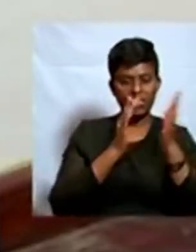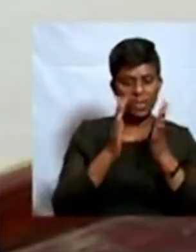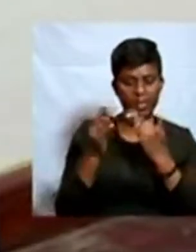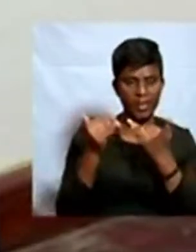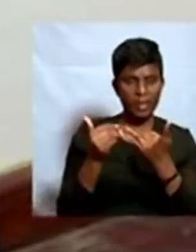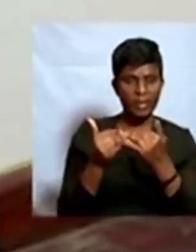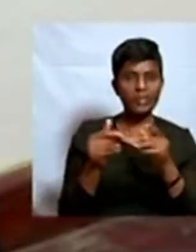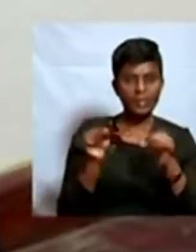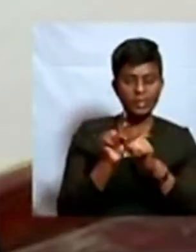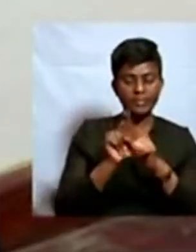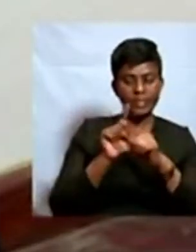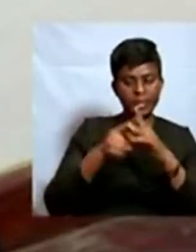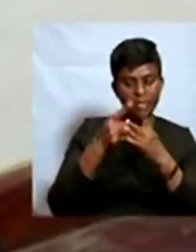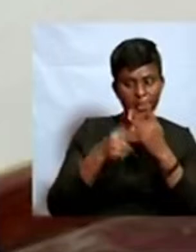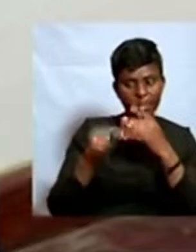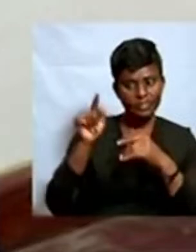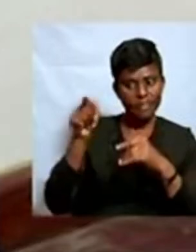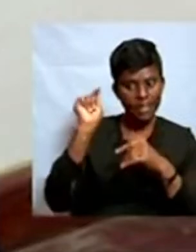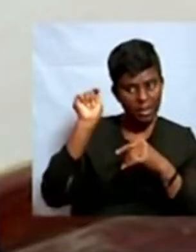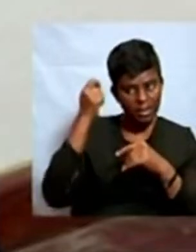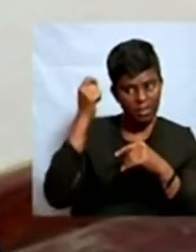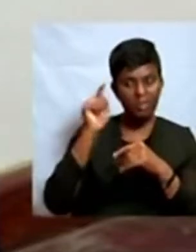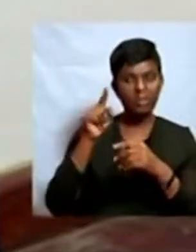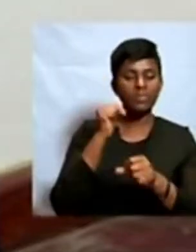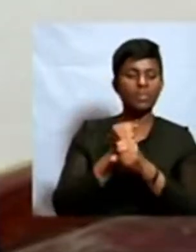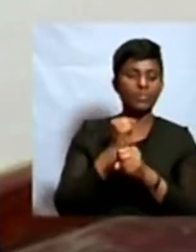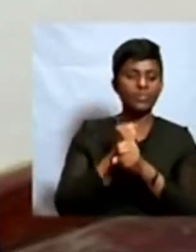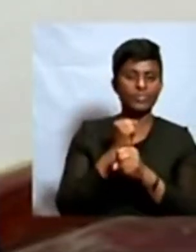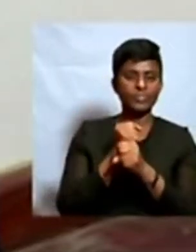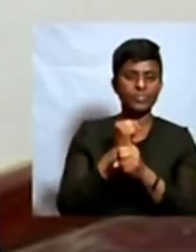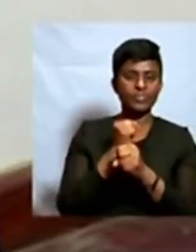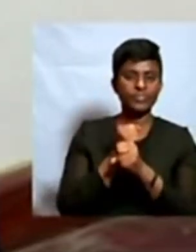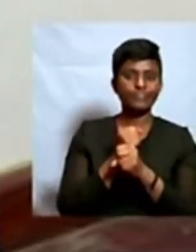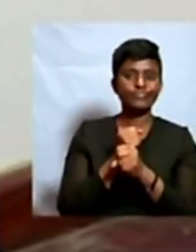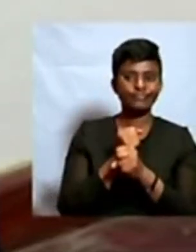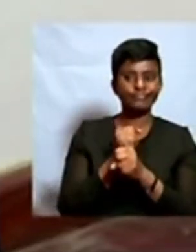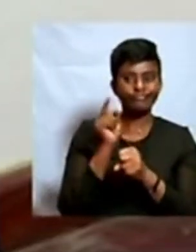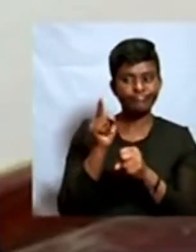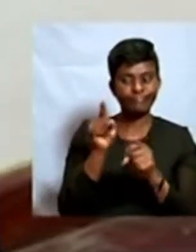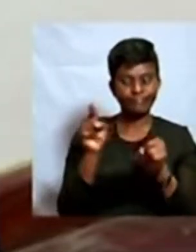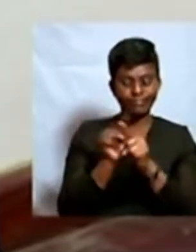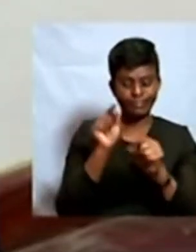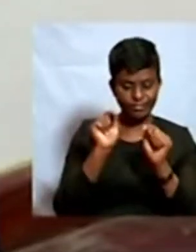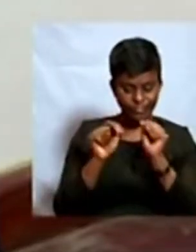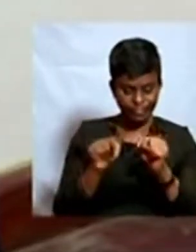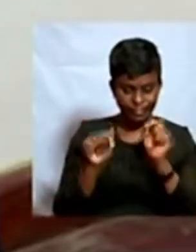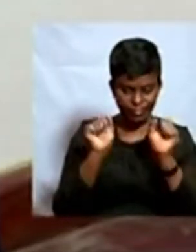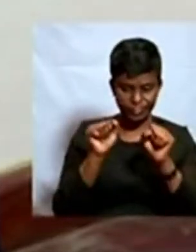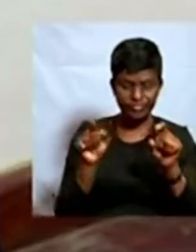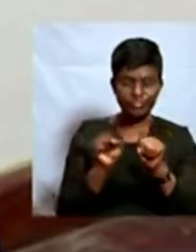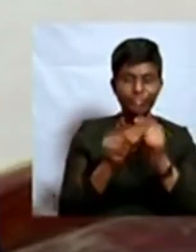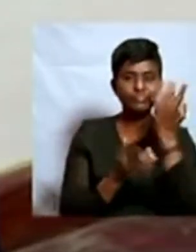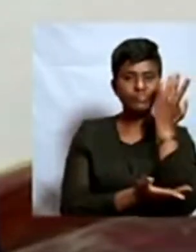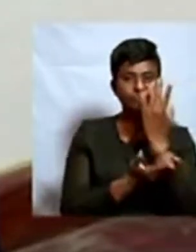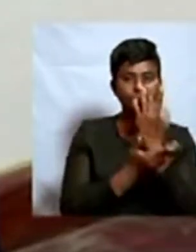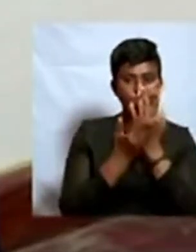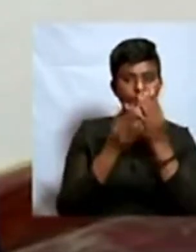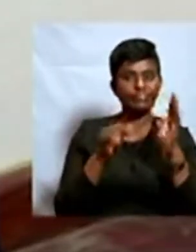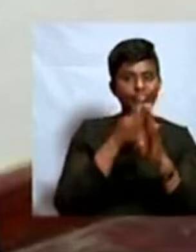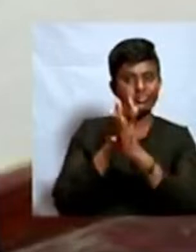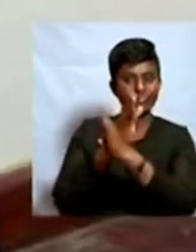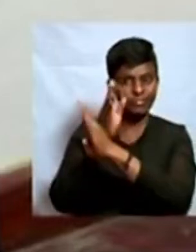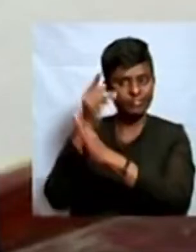to commence Nairobi operations as early as possible. It's been escalated to appropriate